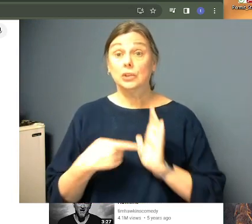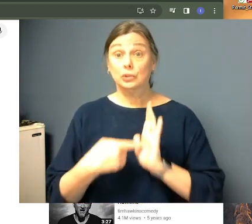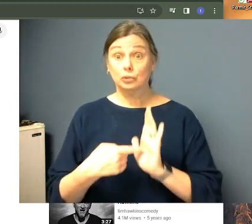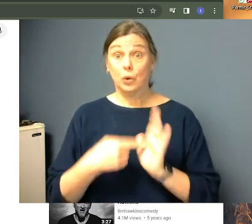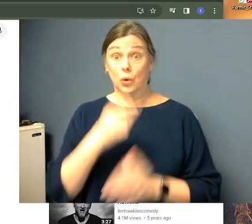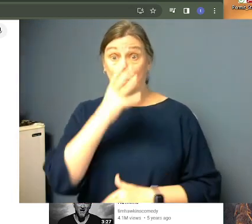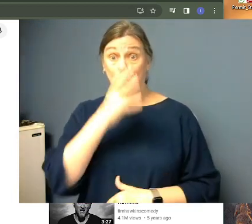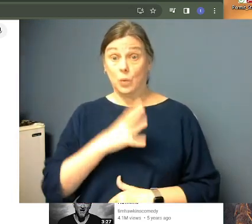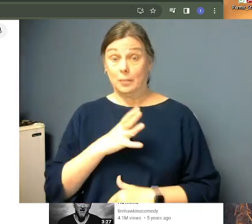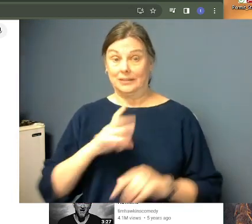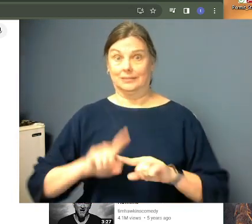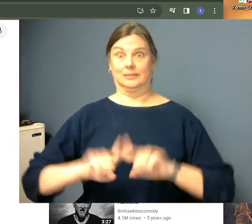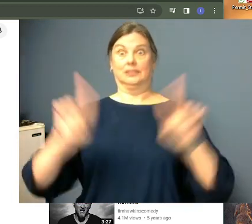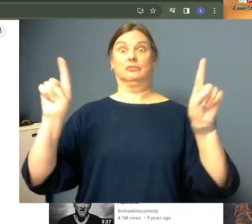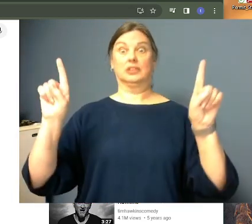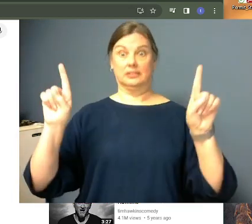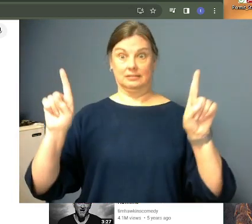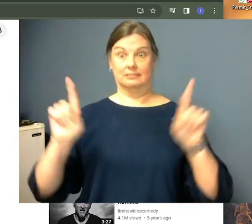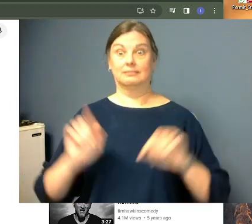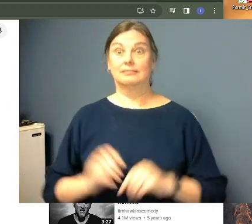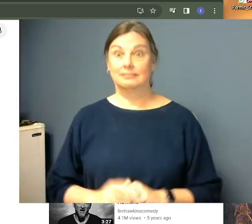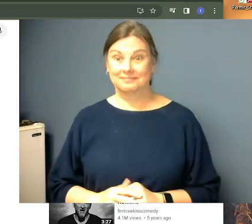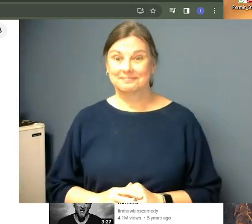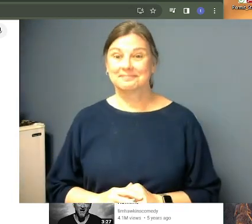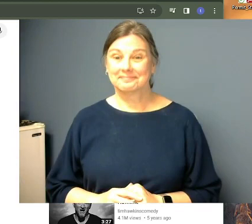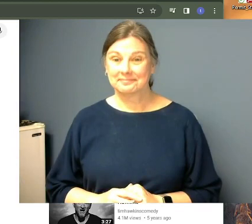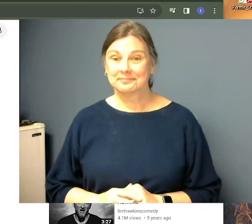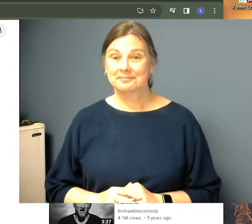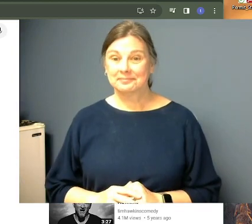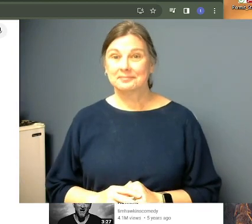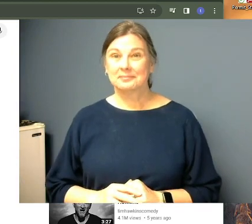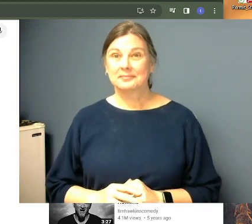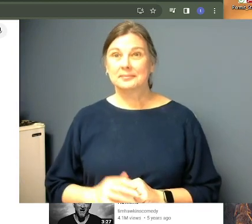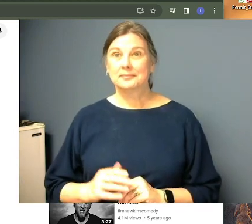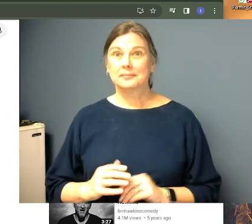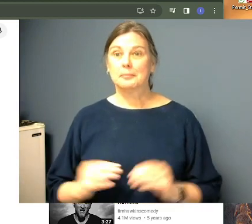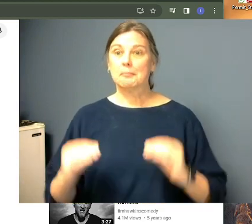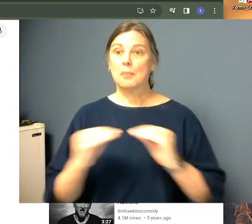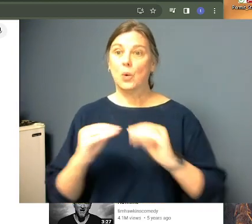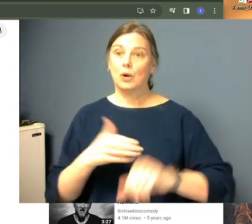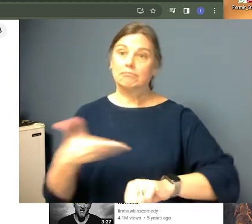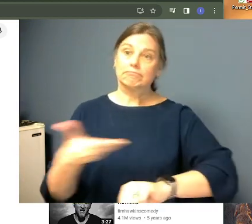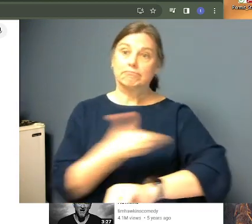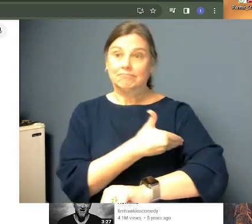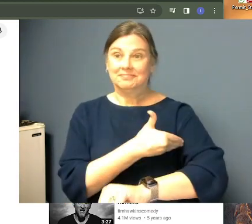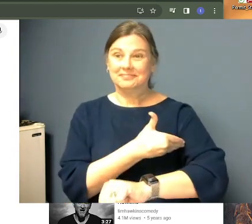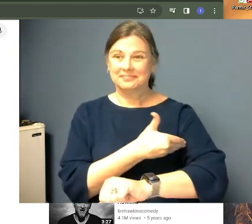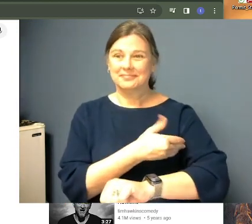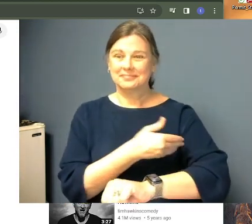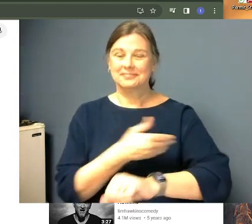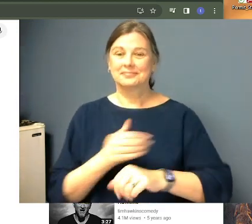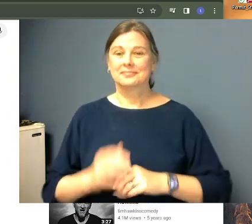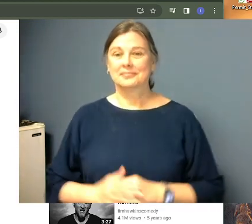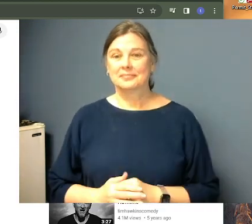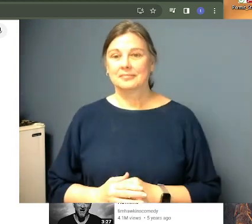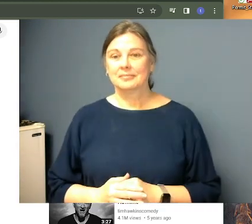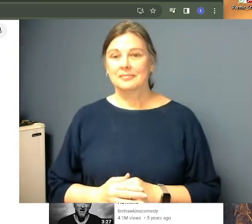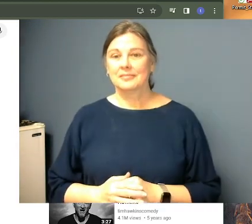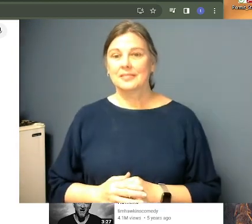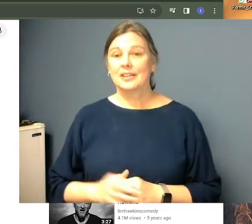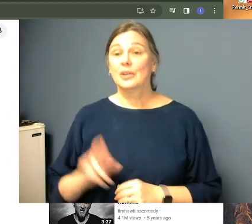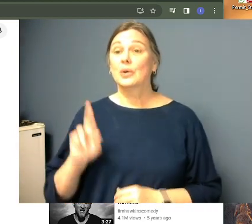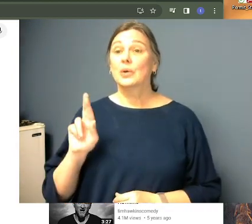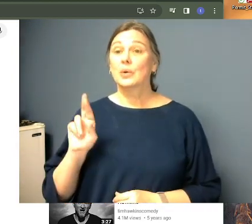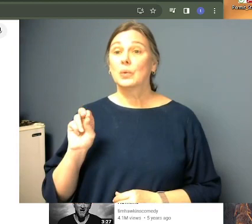that we haven't seen them before. Mostly a little bit more empowering, and of course you have the iconic Rosie